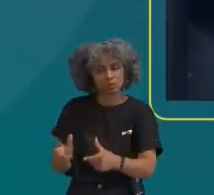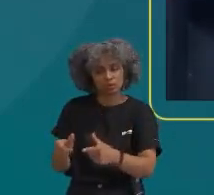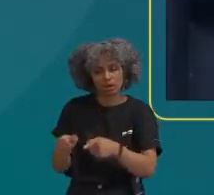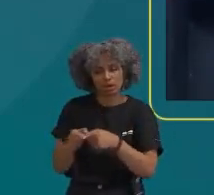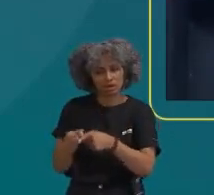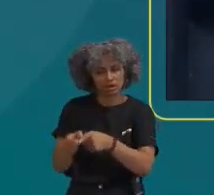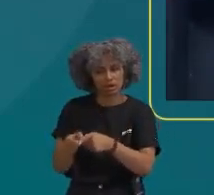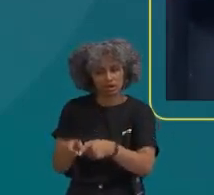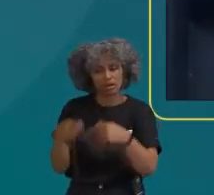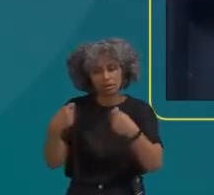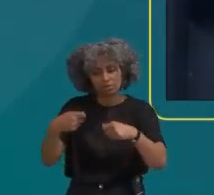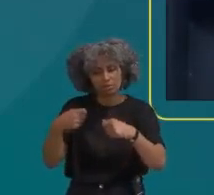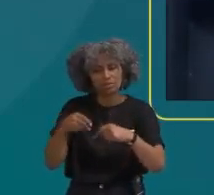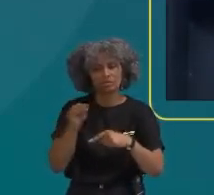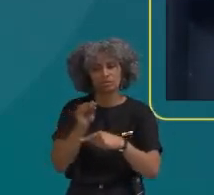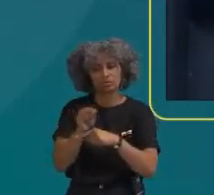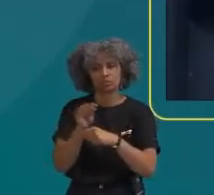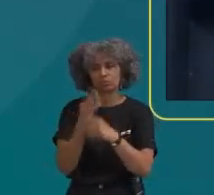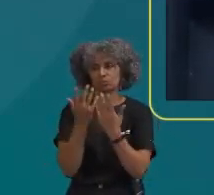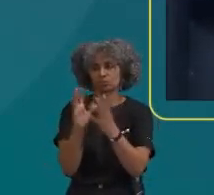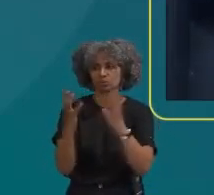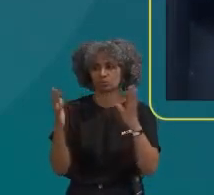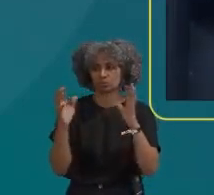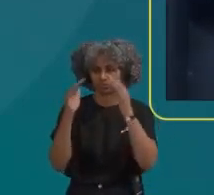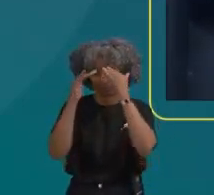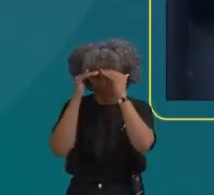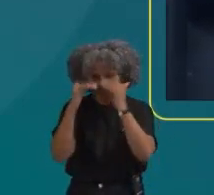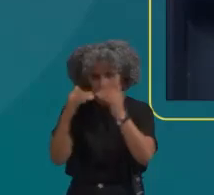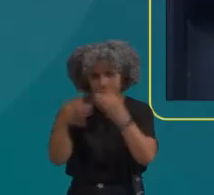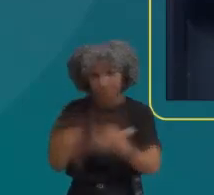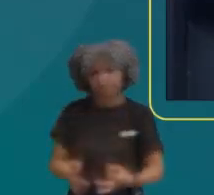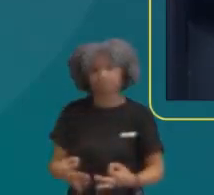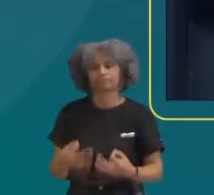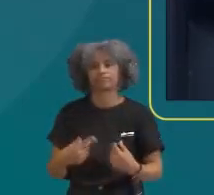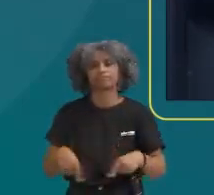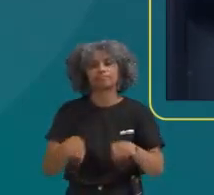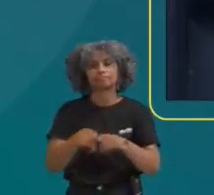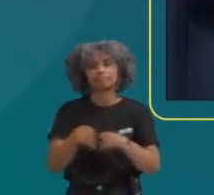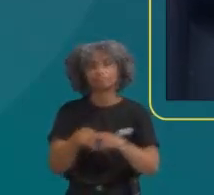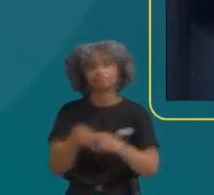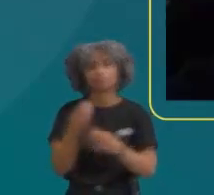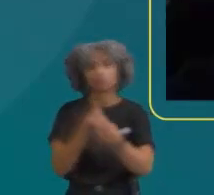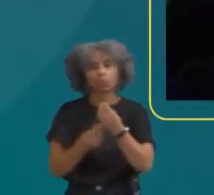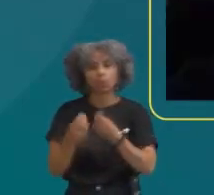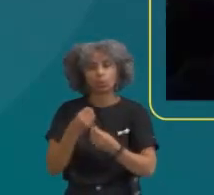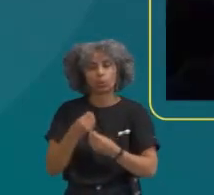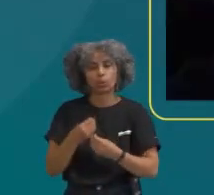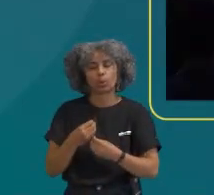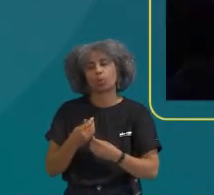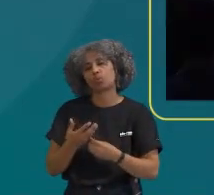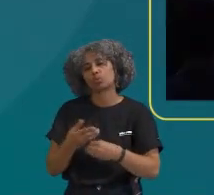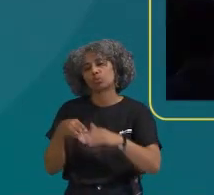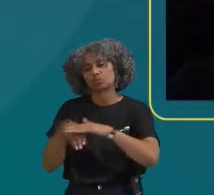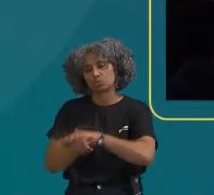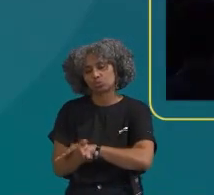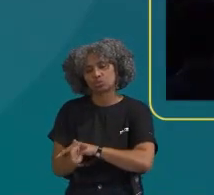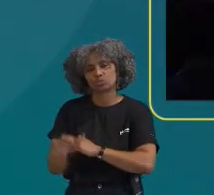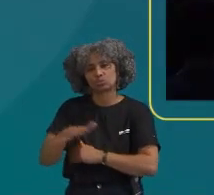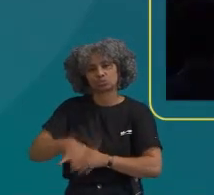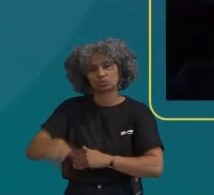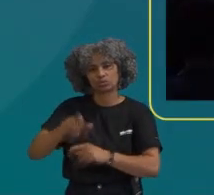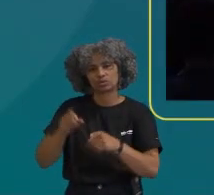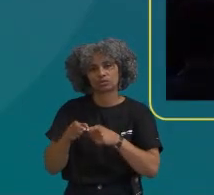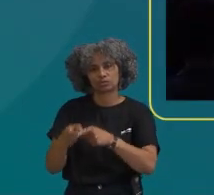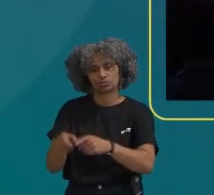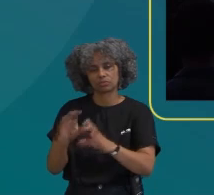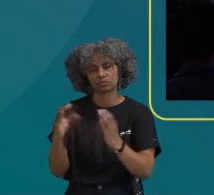plans of the local community, there has to be respect on the vision of the local community itself. Thank you. Thank you very much, Mayor. And let us